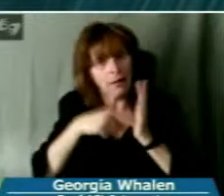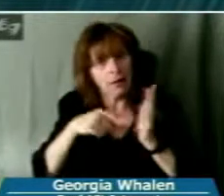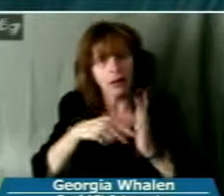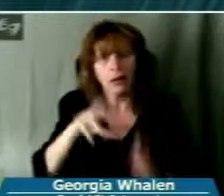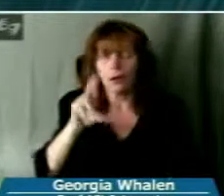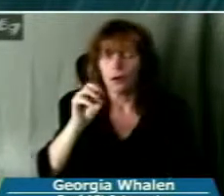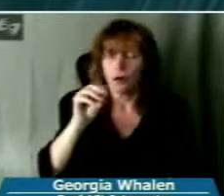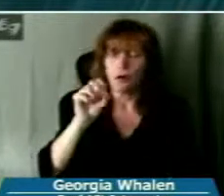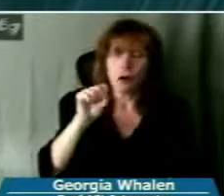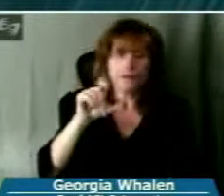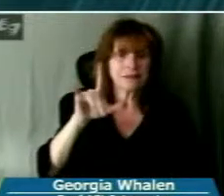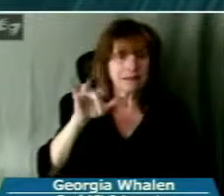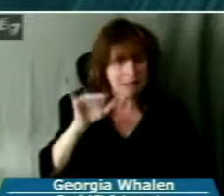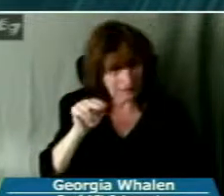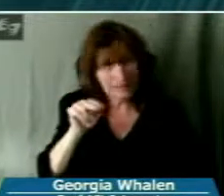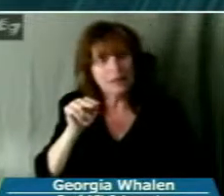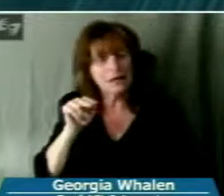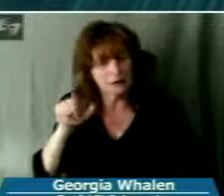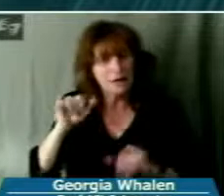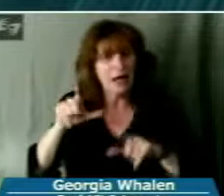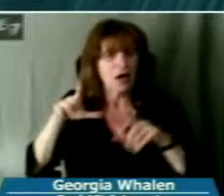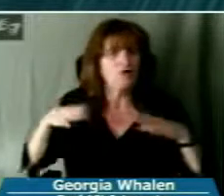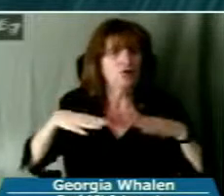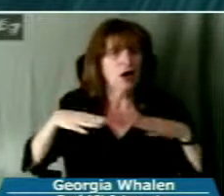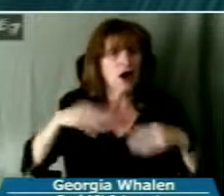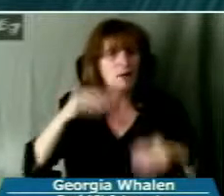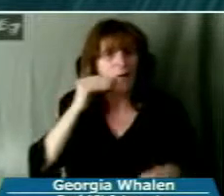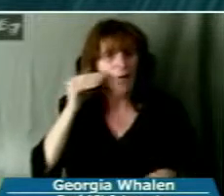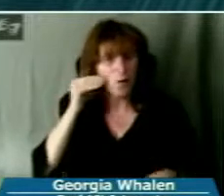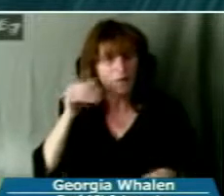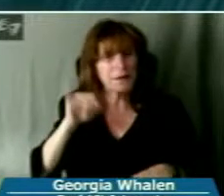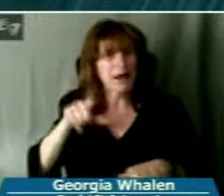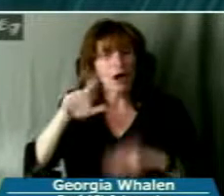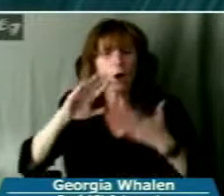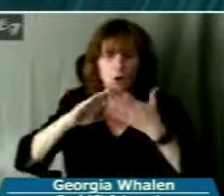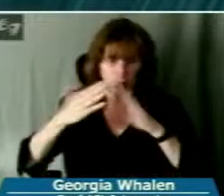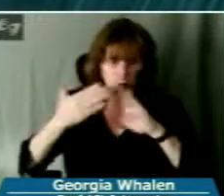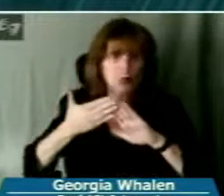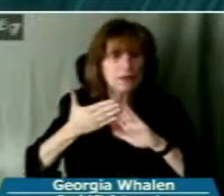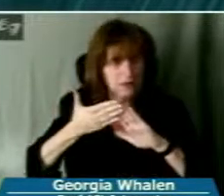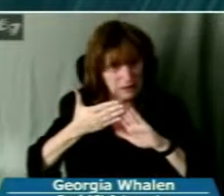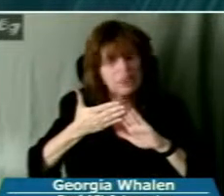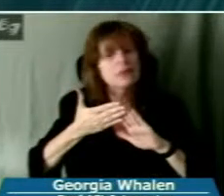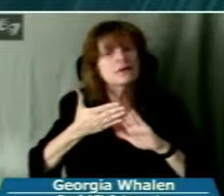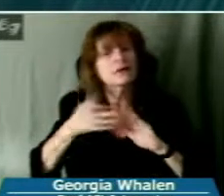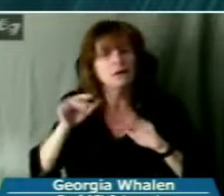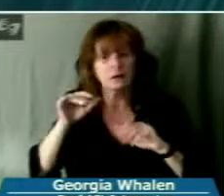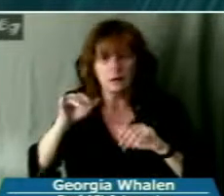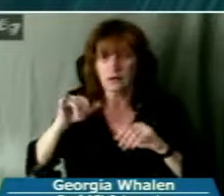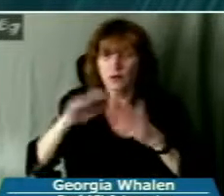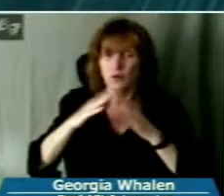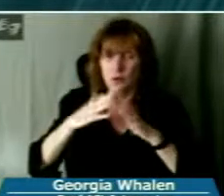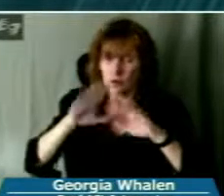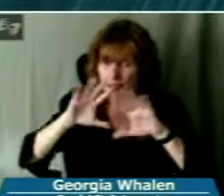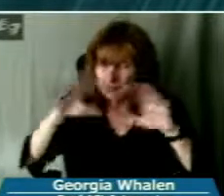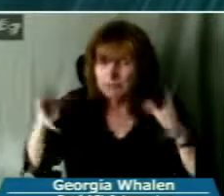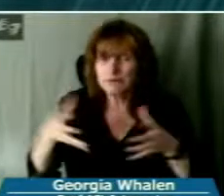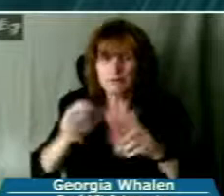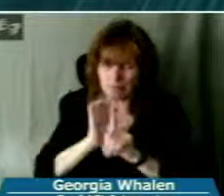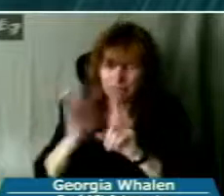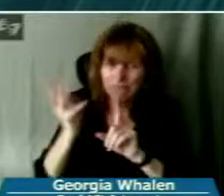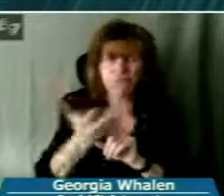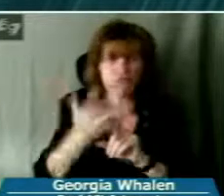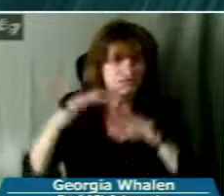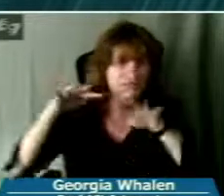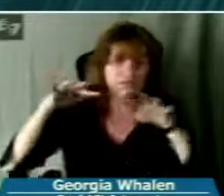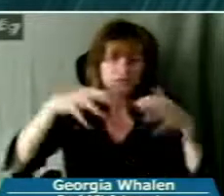fully evacuate, decant, whatever word you want to use, a facility and help keep people safe. So the lead up to that